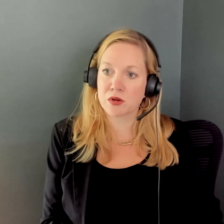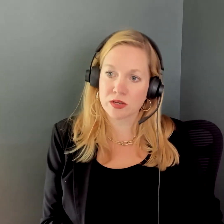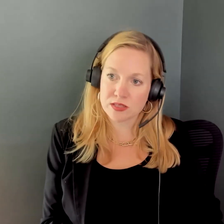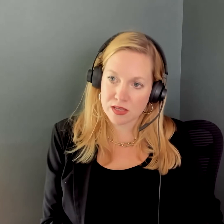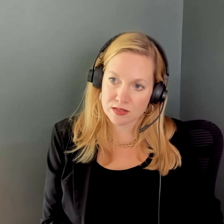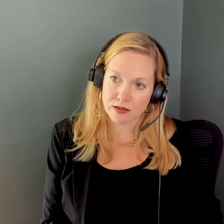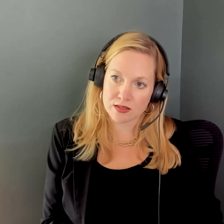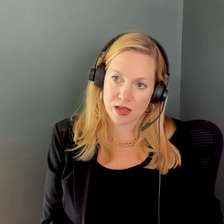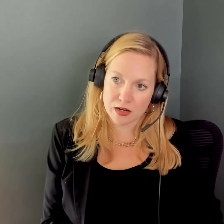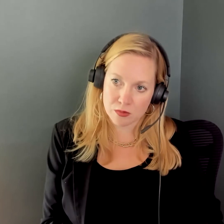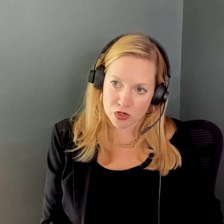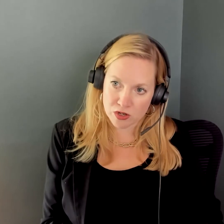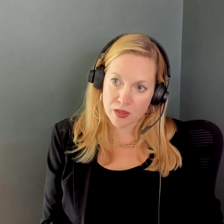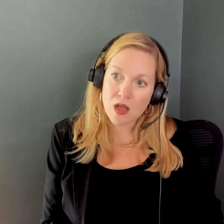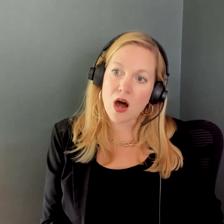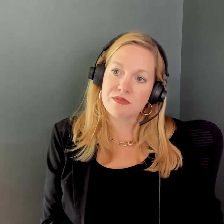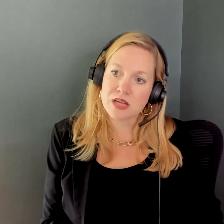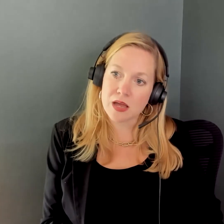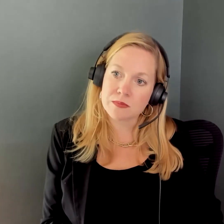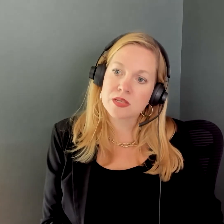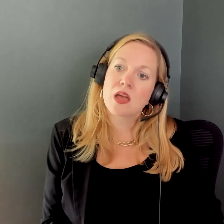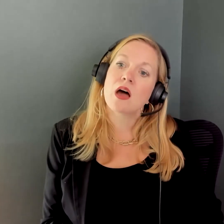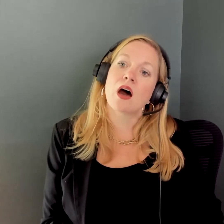they experience things like anxiety and depression.